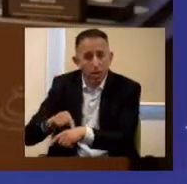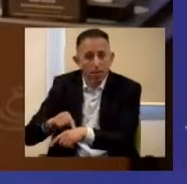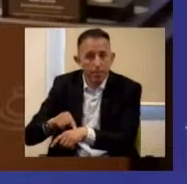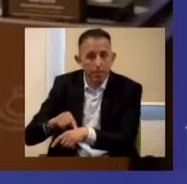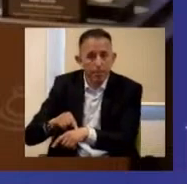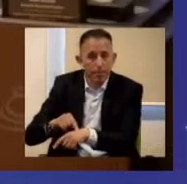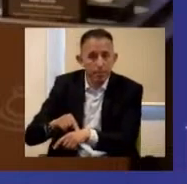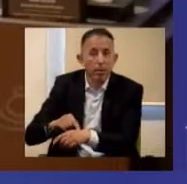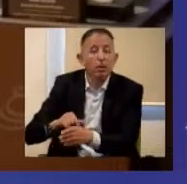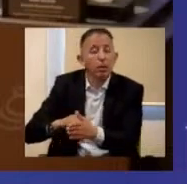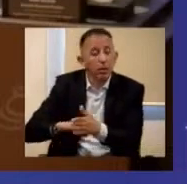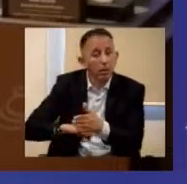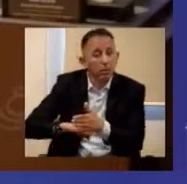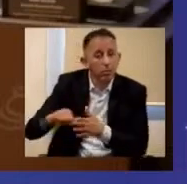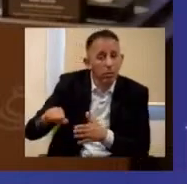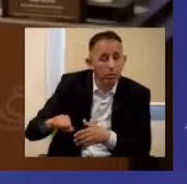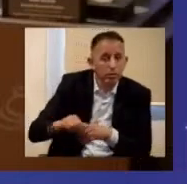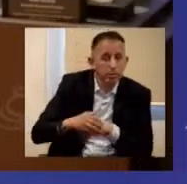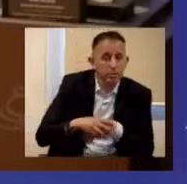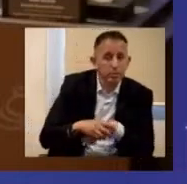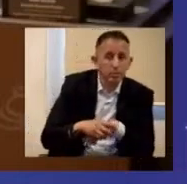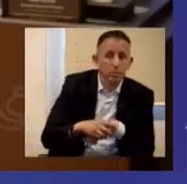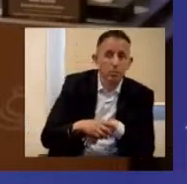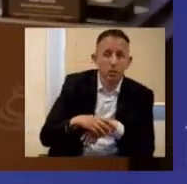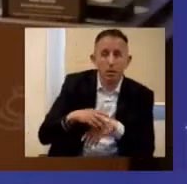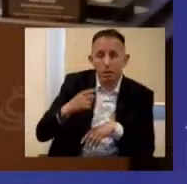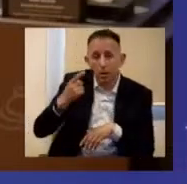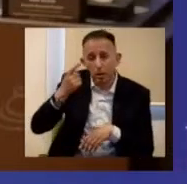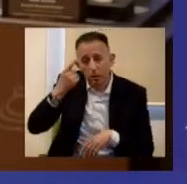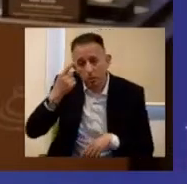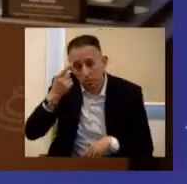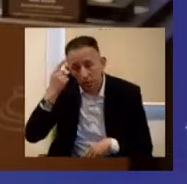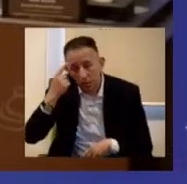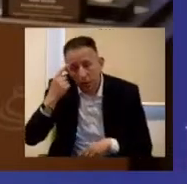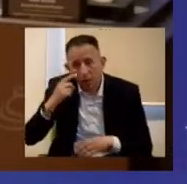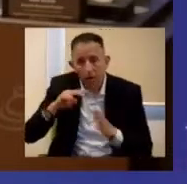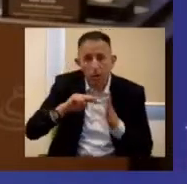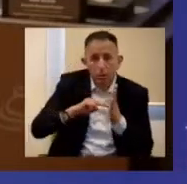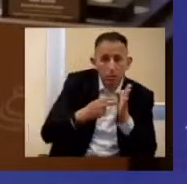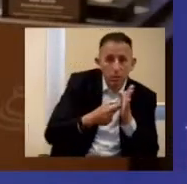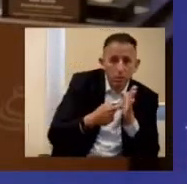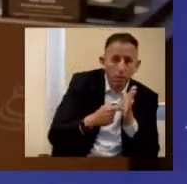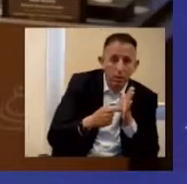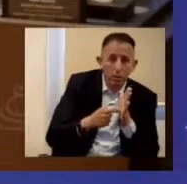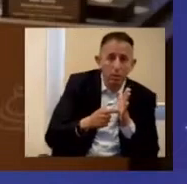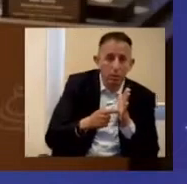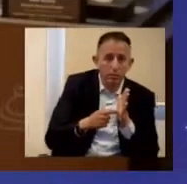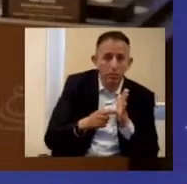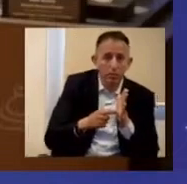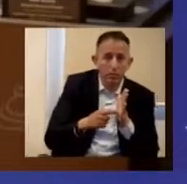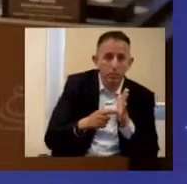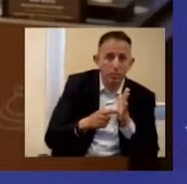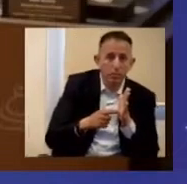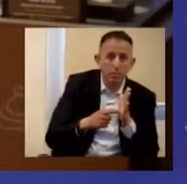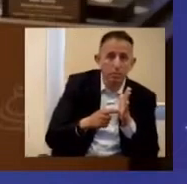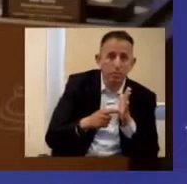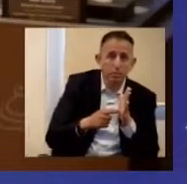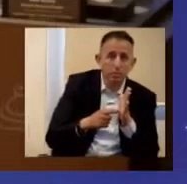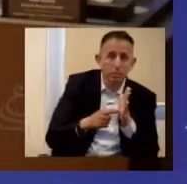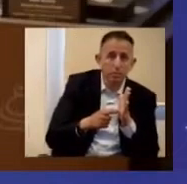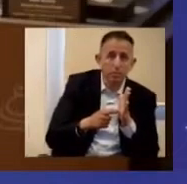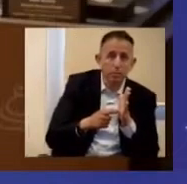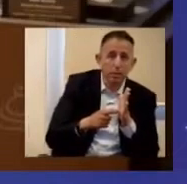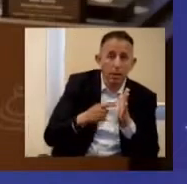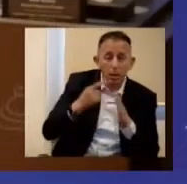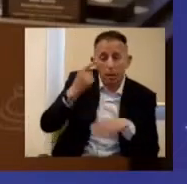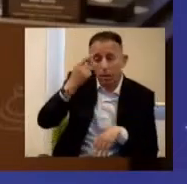Intelligence increases the speed of natural evolutions. This is something that has been debated after Darwin, but